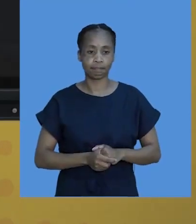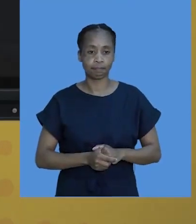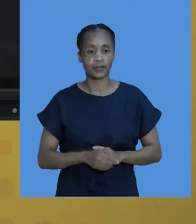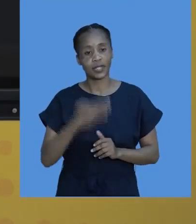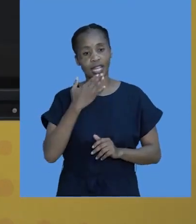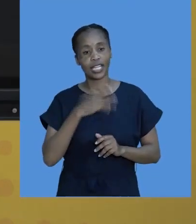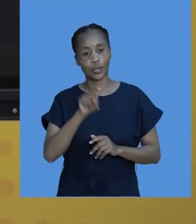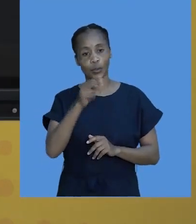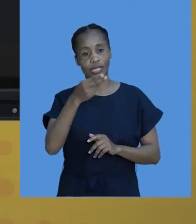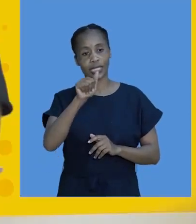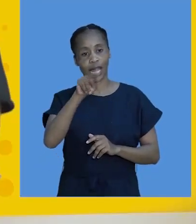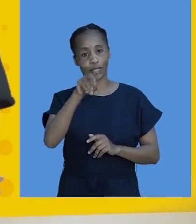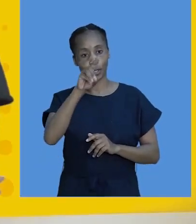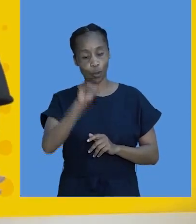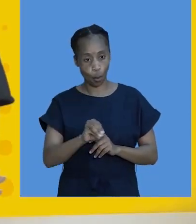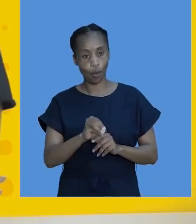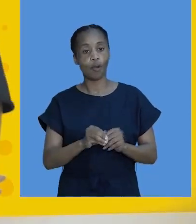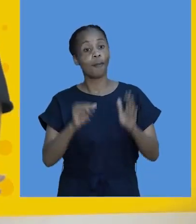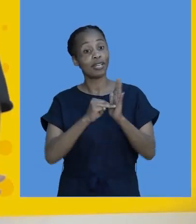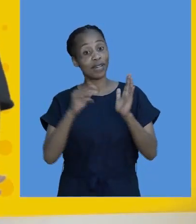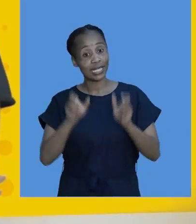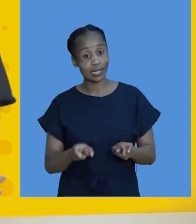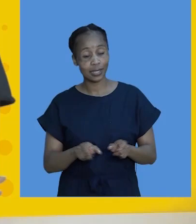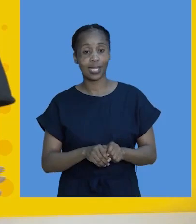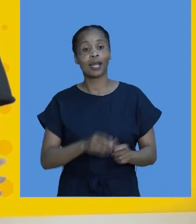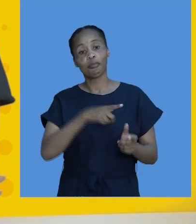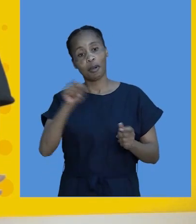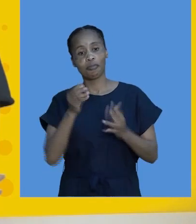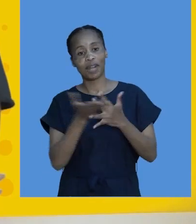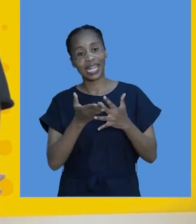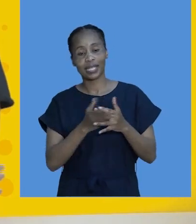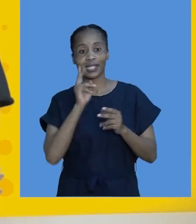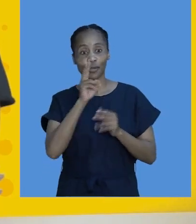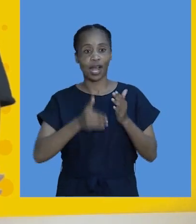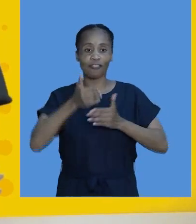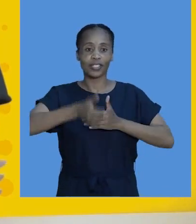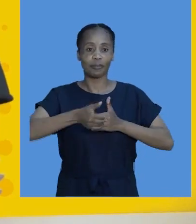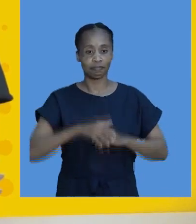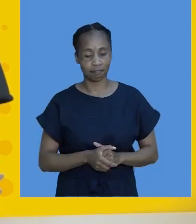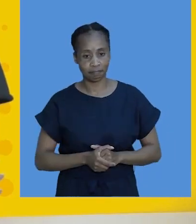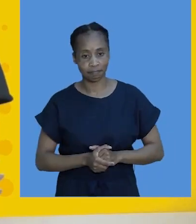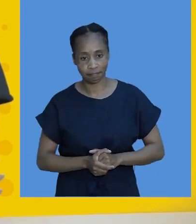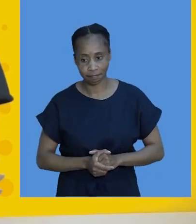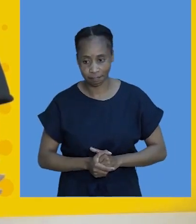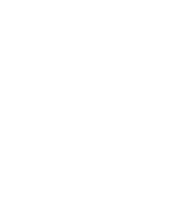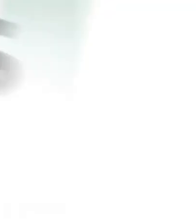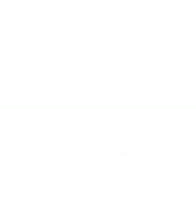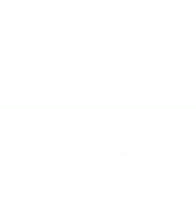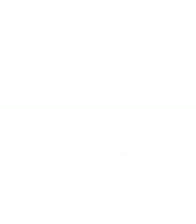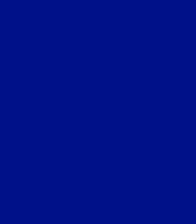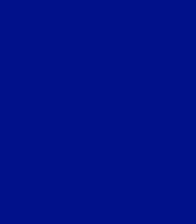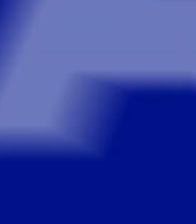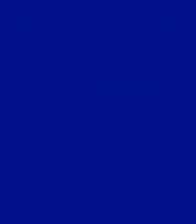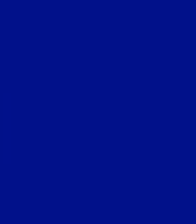next segment. Thank you, Tando. Matrix, let's take a quick break and then we'll see you straight after this.